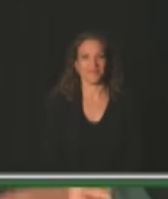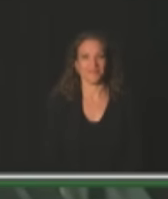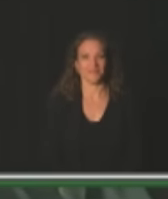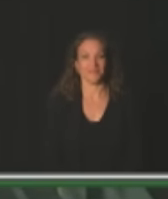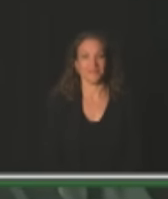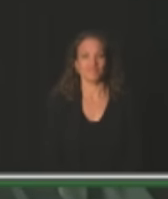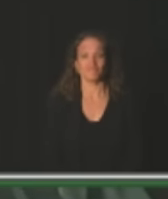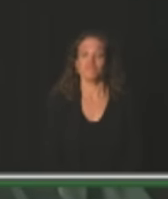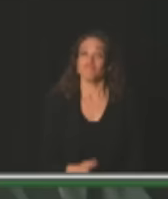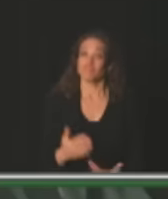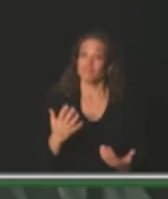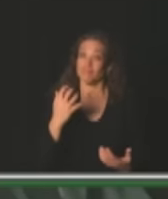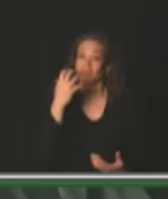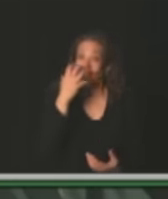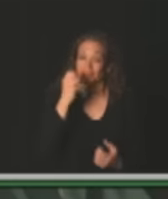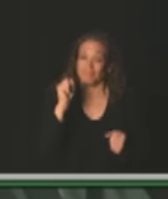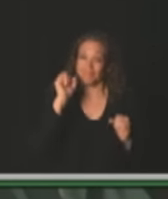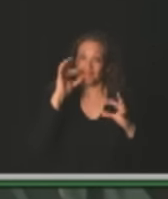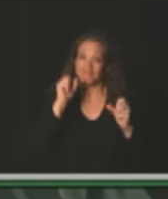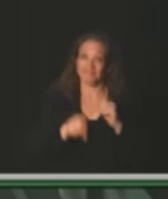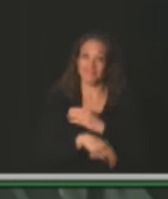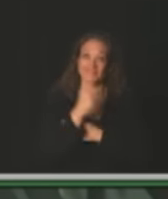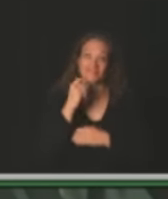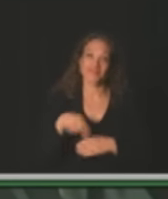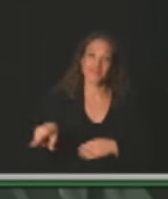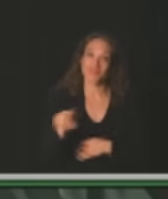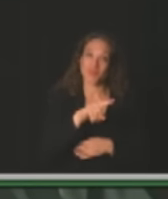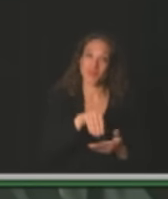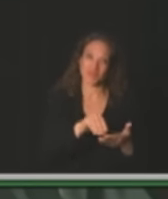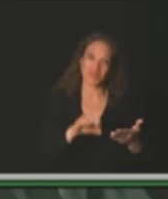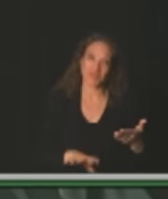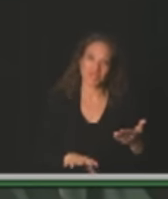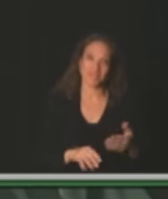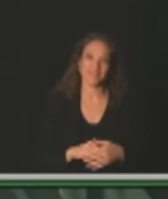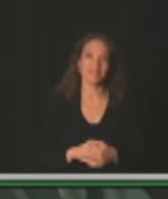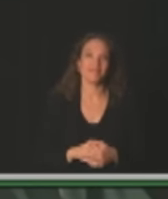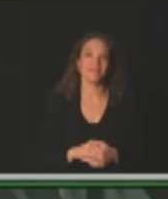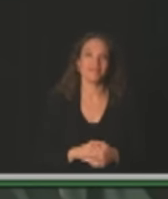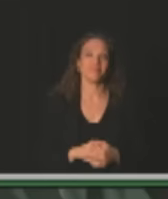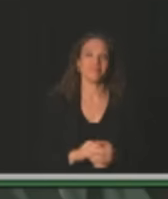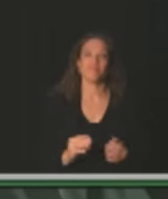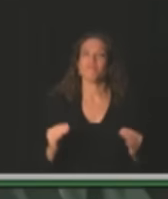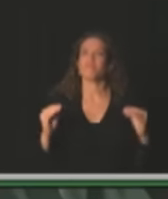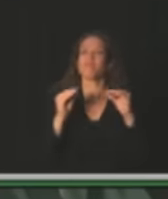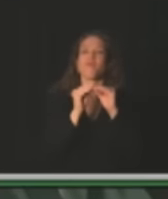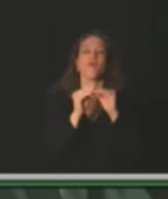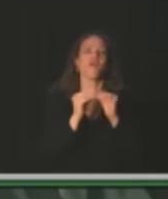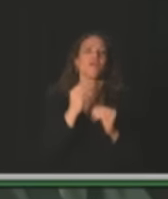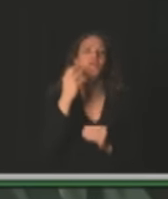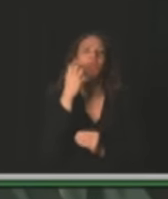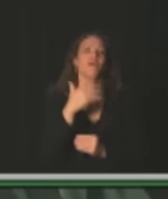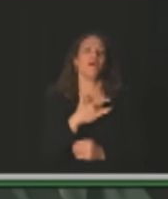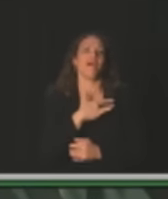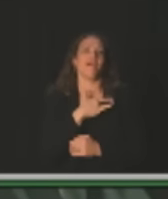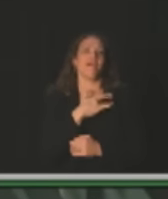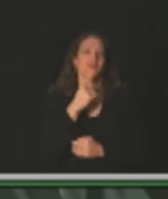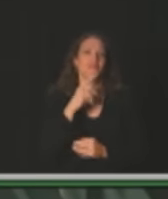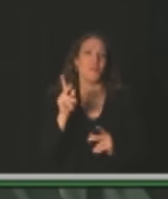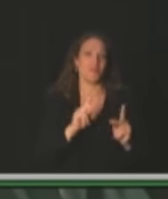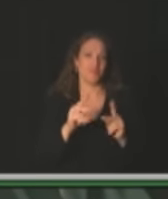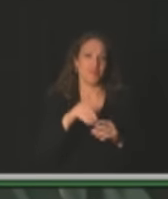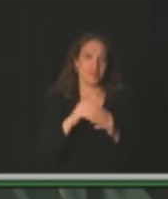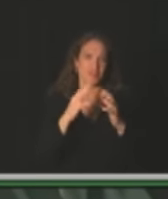It's a tremendous day for the students, for you, but it's even more a tremendous day for those in the audience